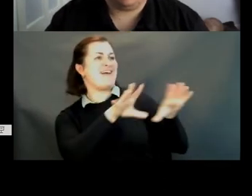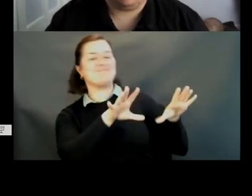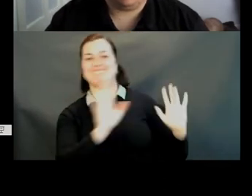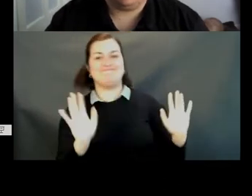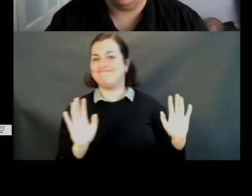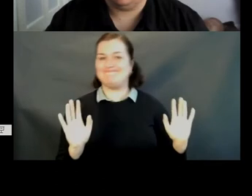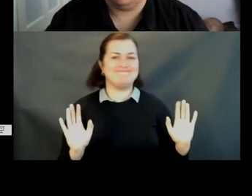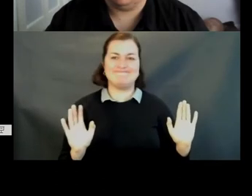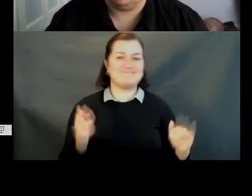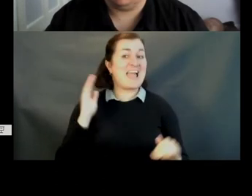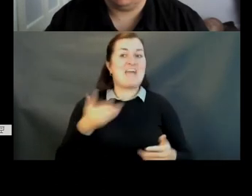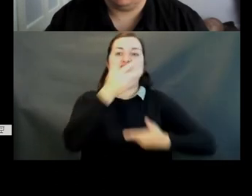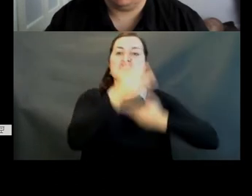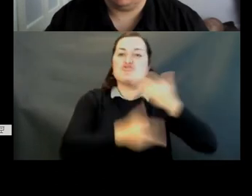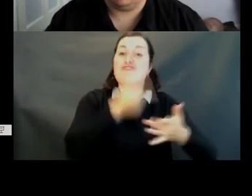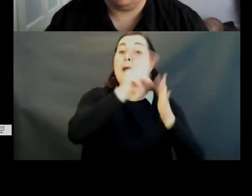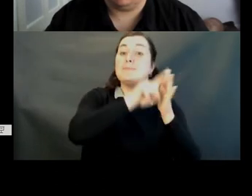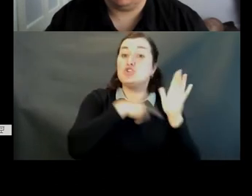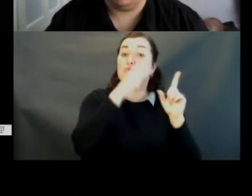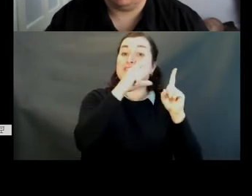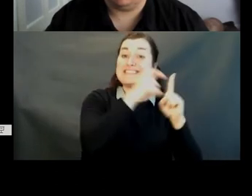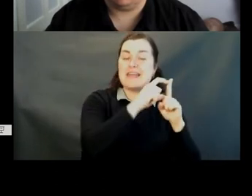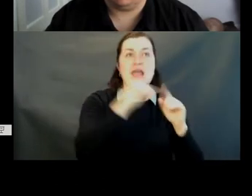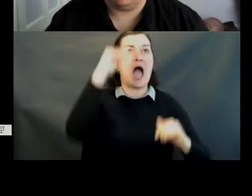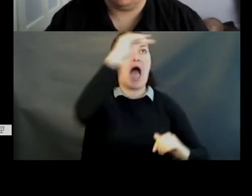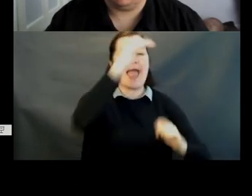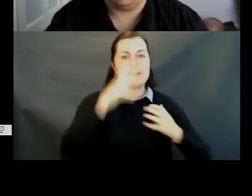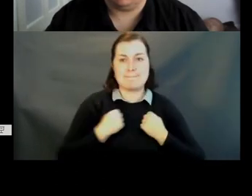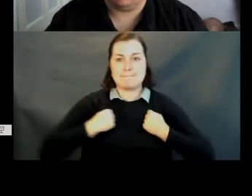to describe what she's wearing, her height, her build.